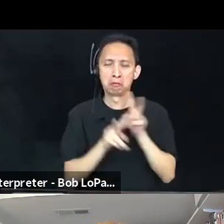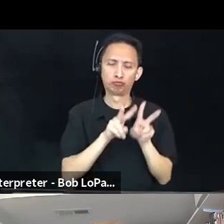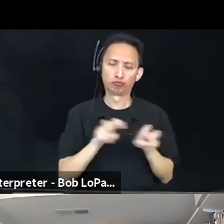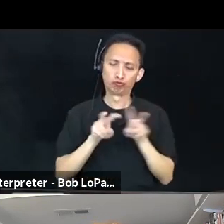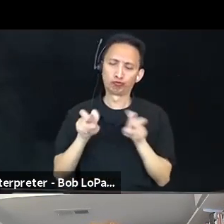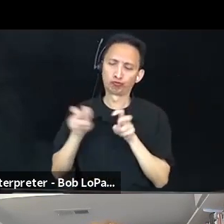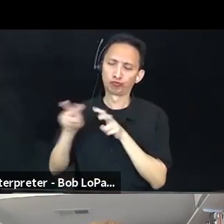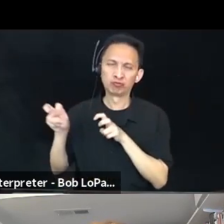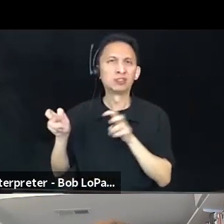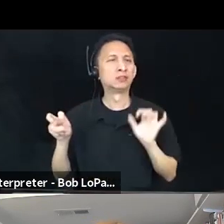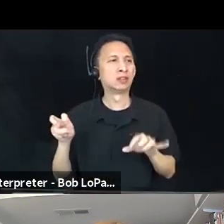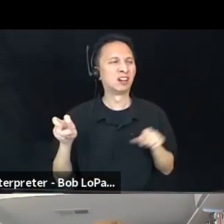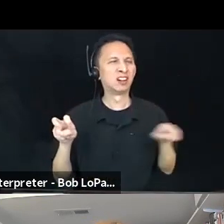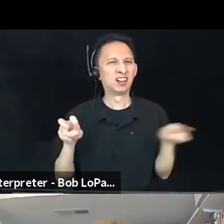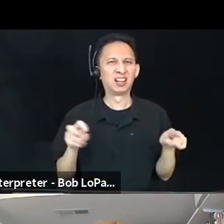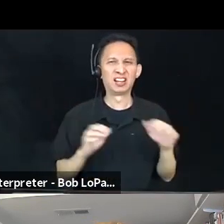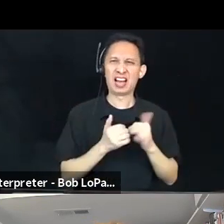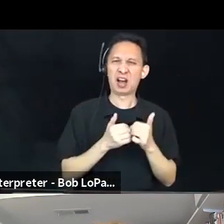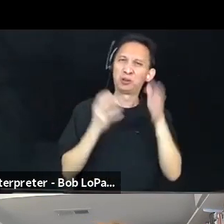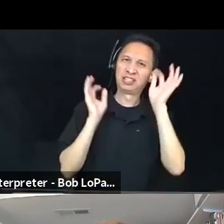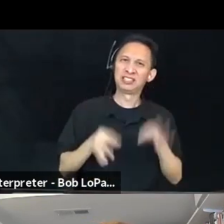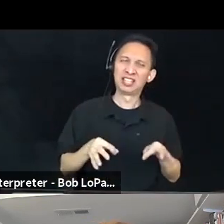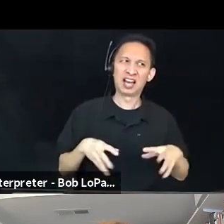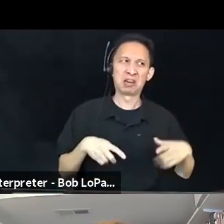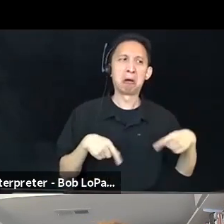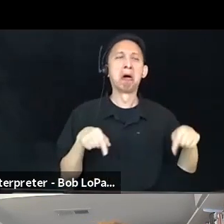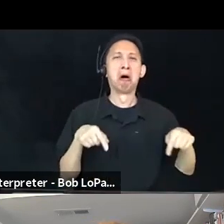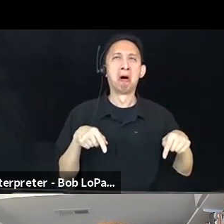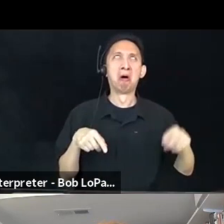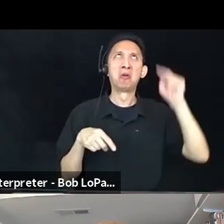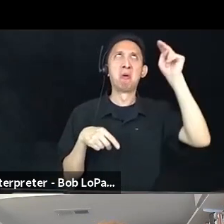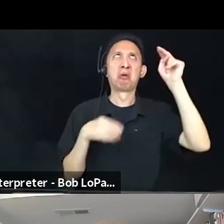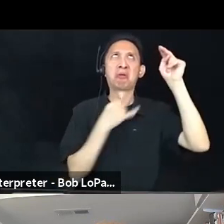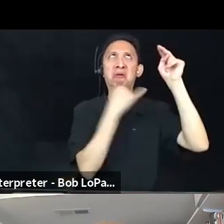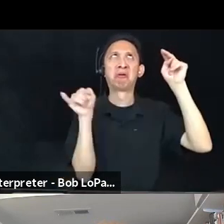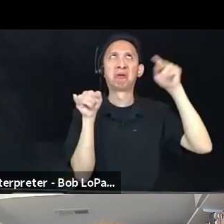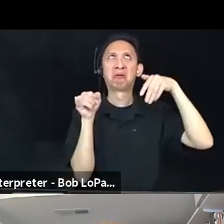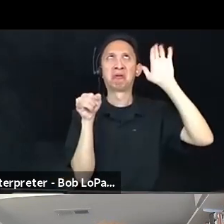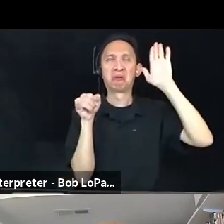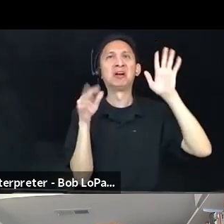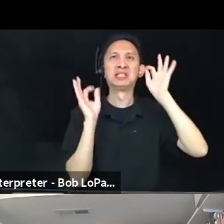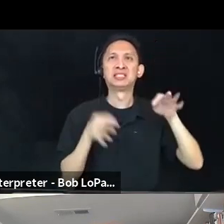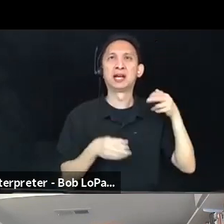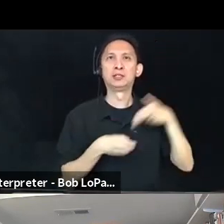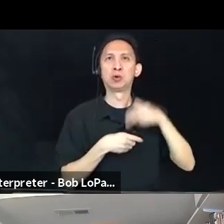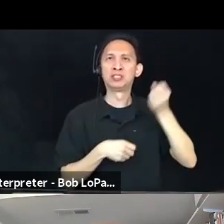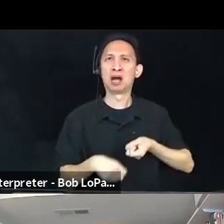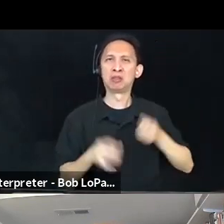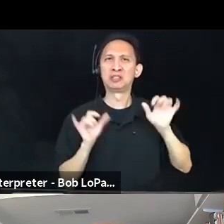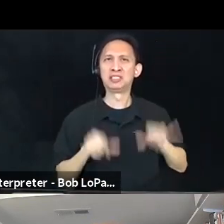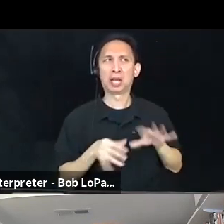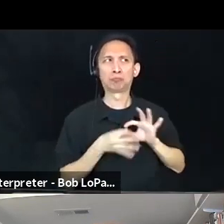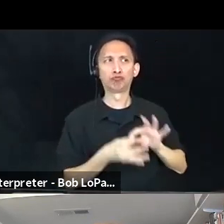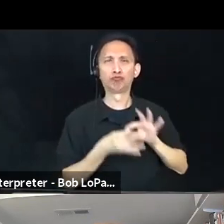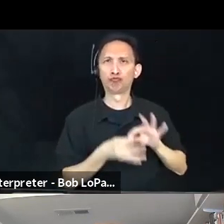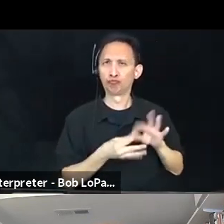to identify on one side of a political battle seems really important. Then to just briefly mention a point from